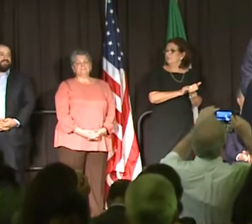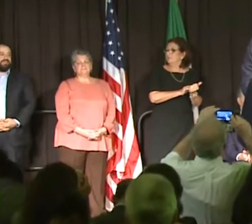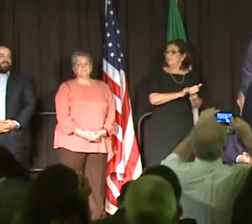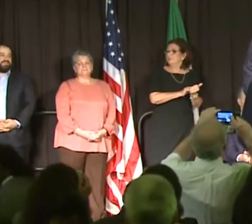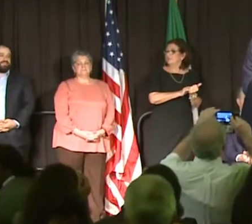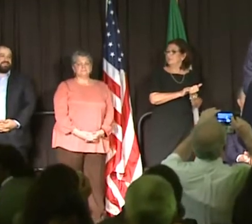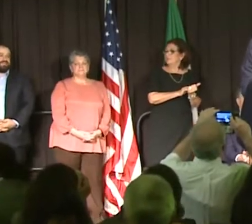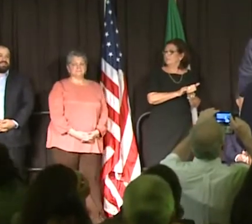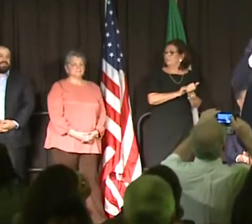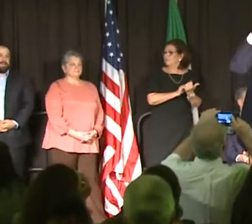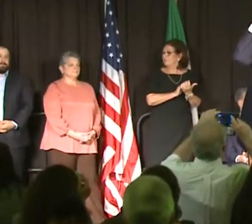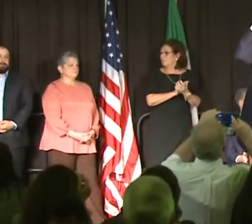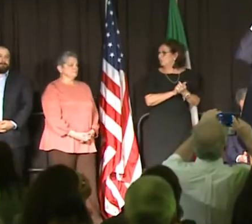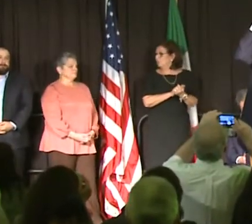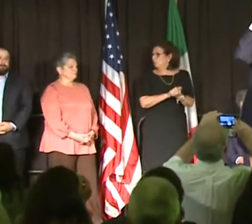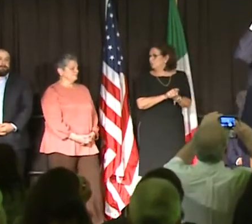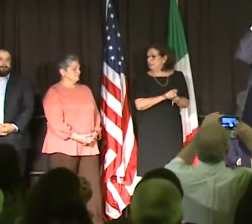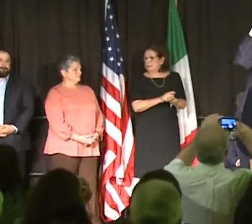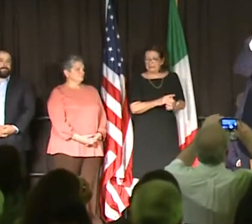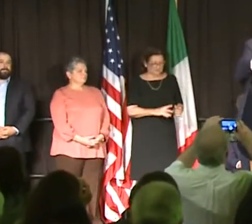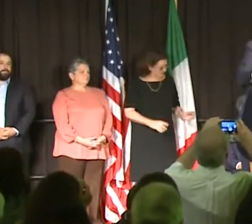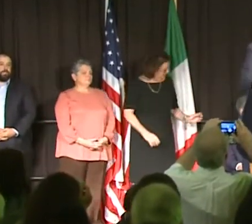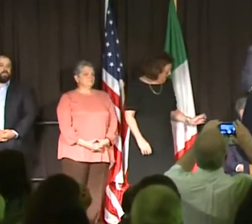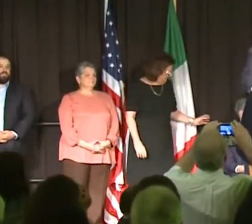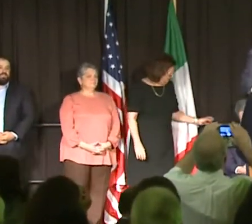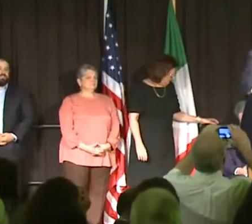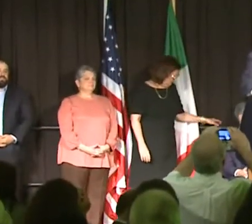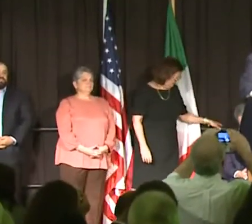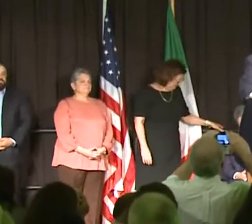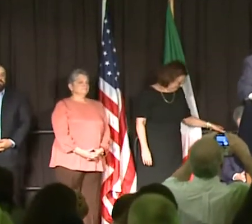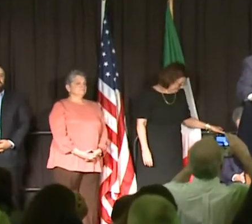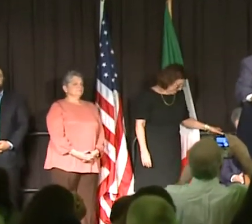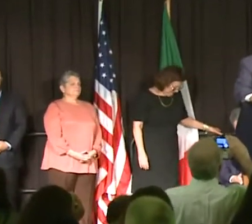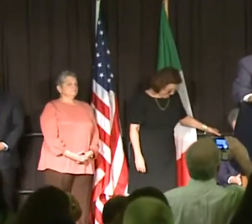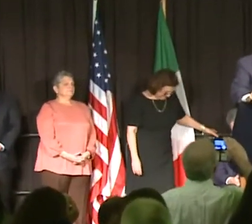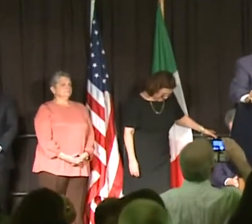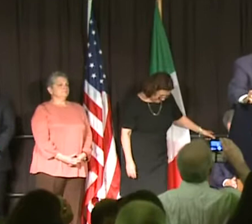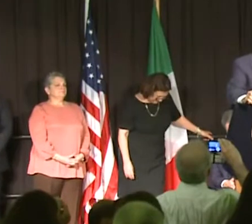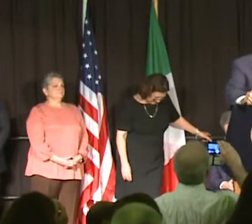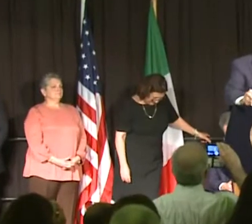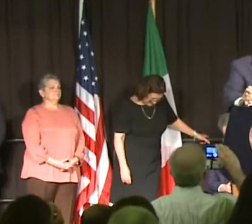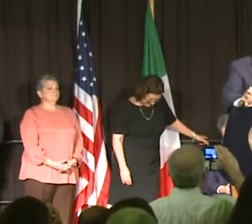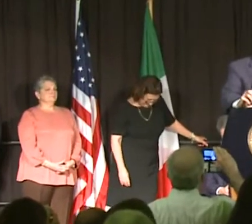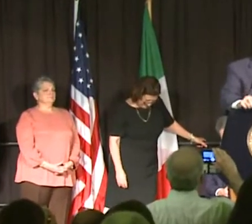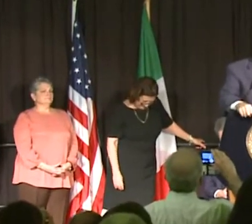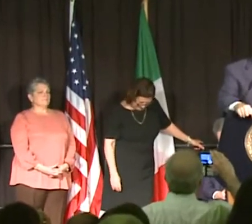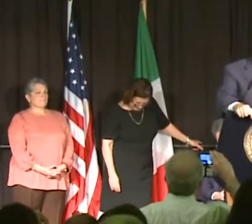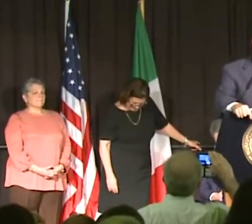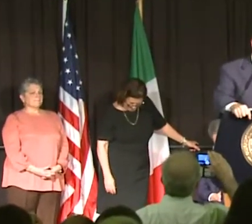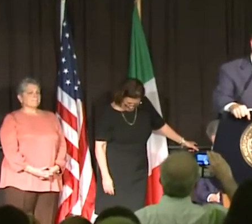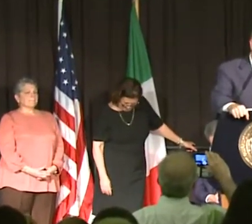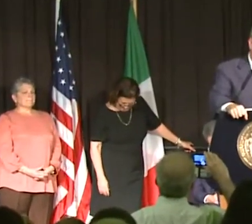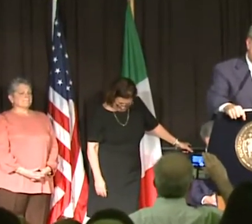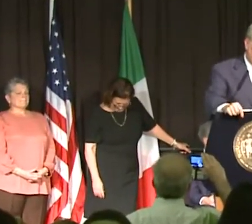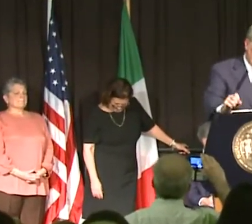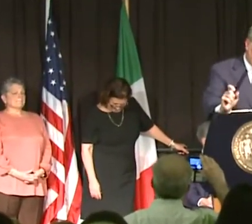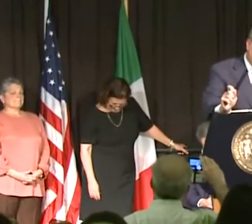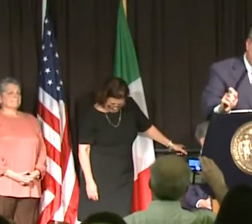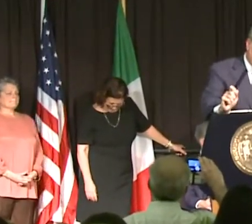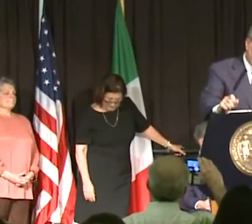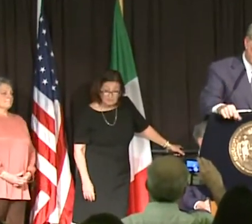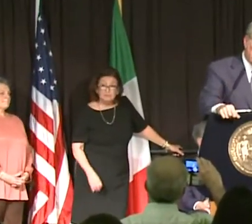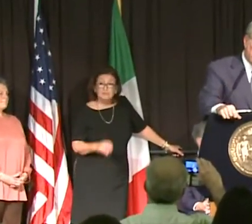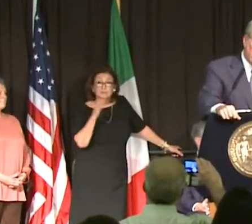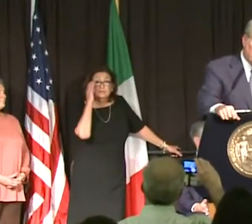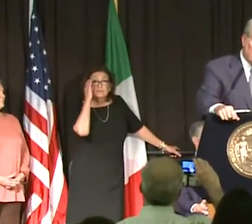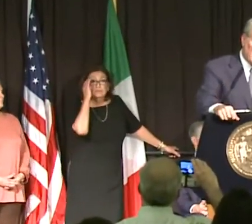We are going to hear in a moment from our Consul General of the Italian Republic here in New York, but we have